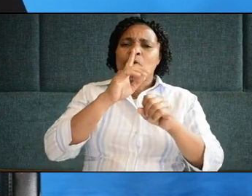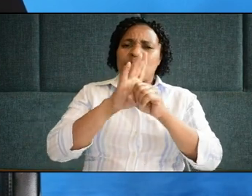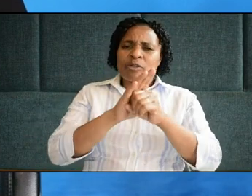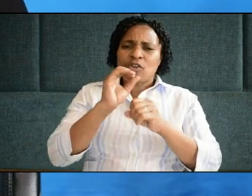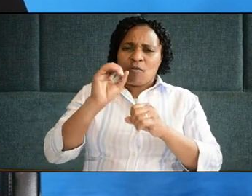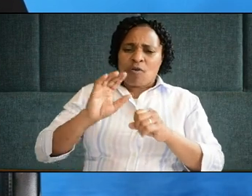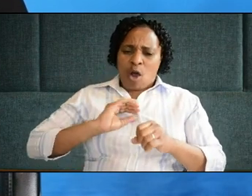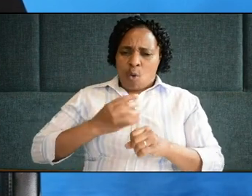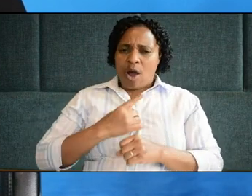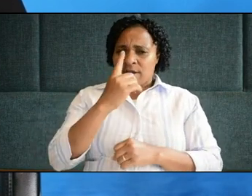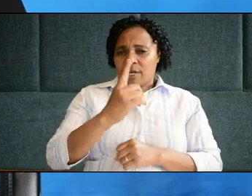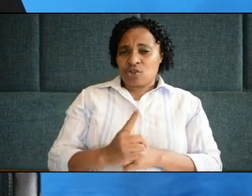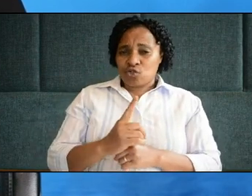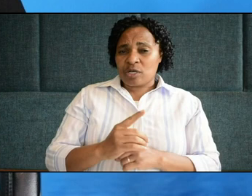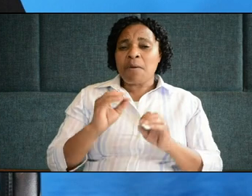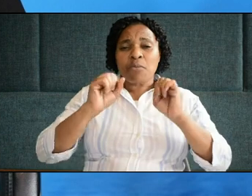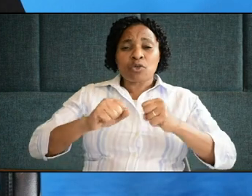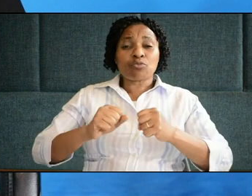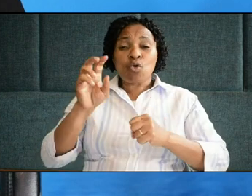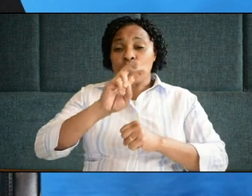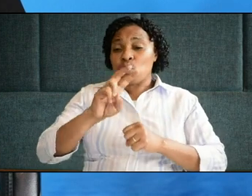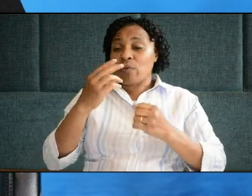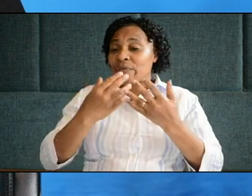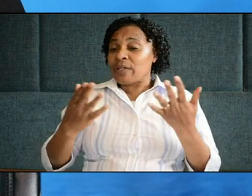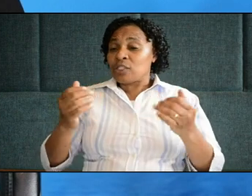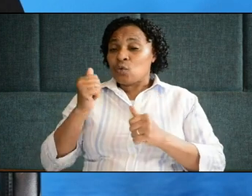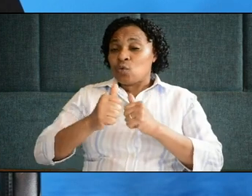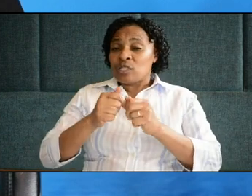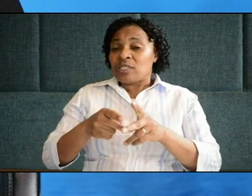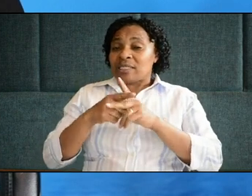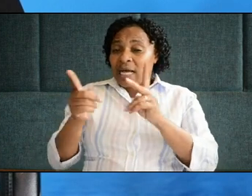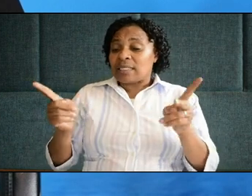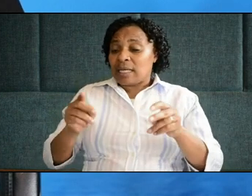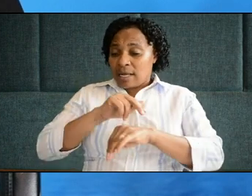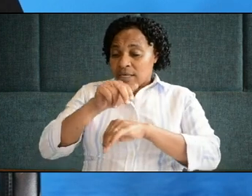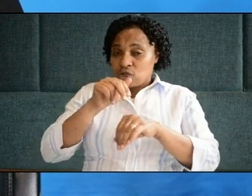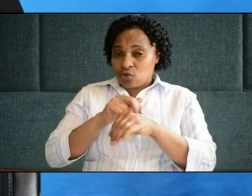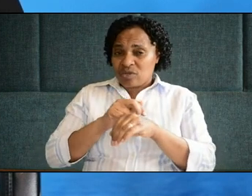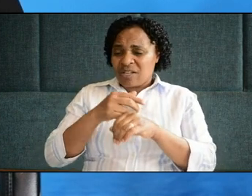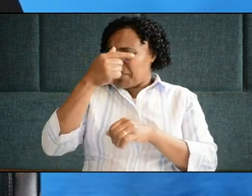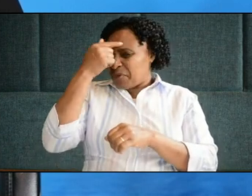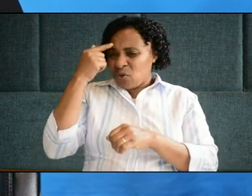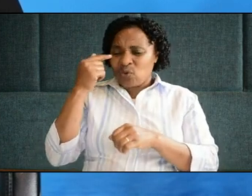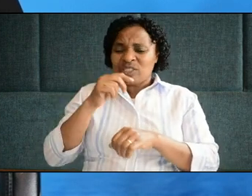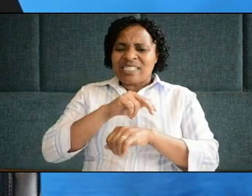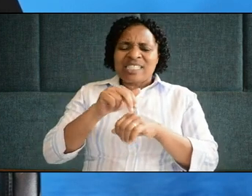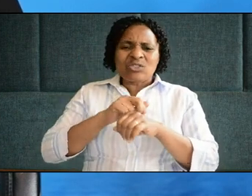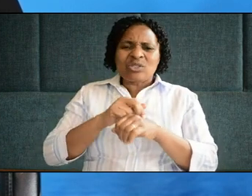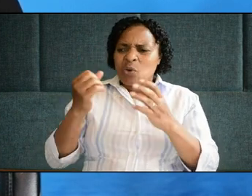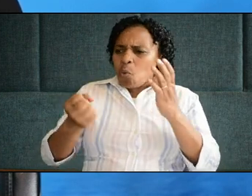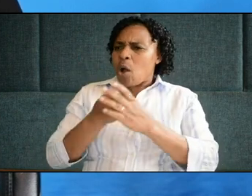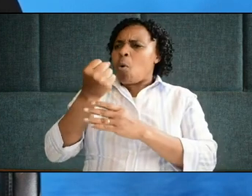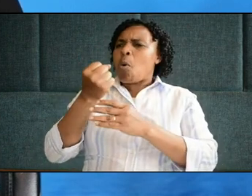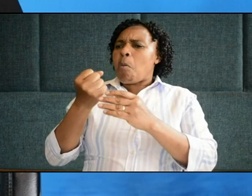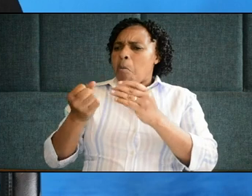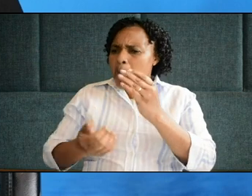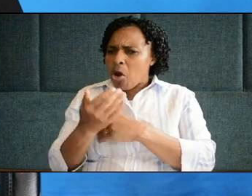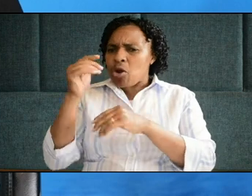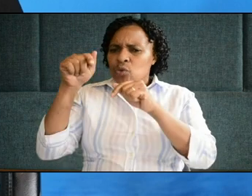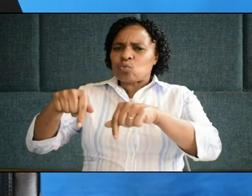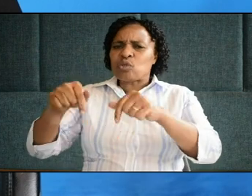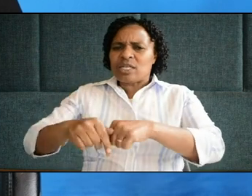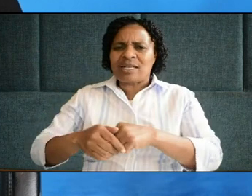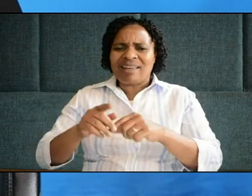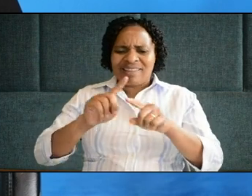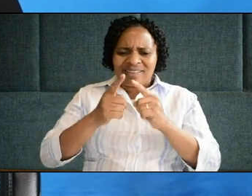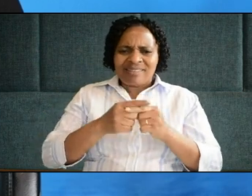Allegiance, we need to look at the things that establish a nation, because nations don't just wake up one morning and they're